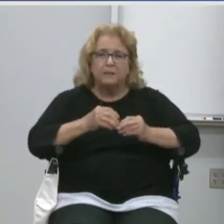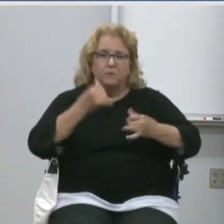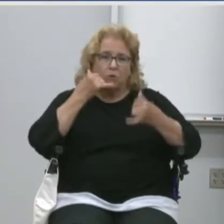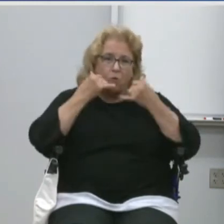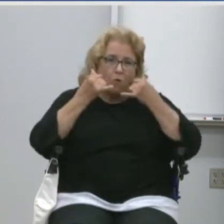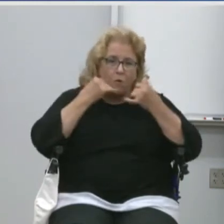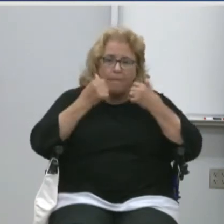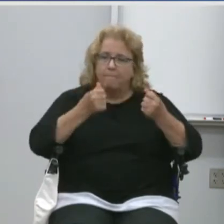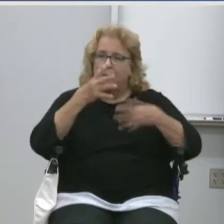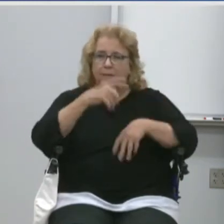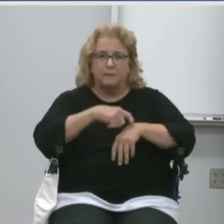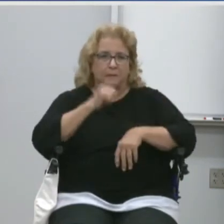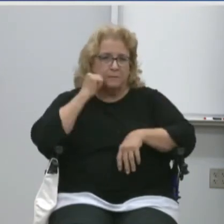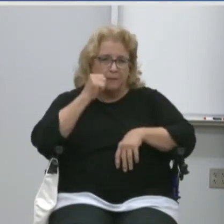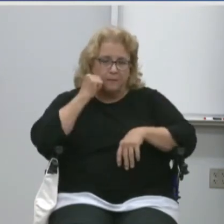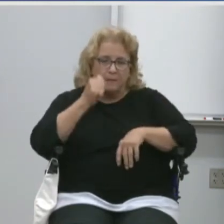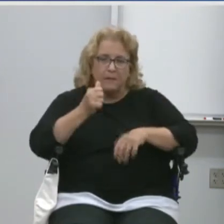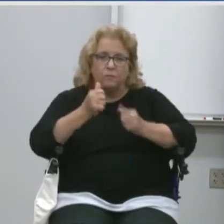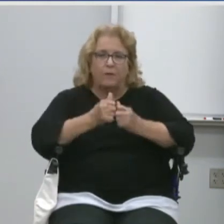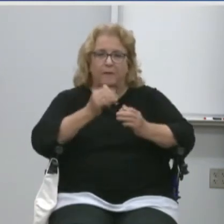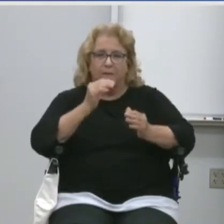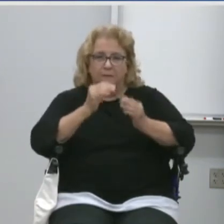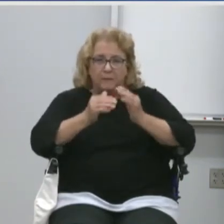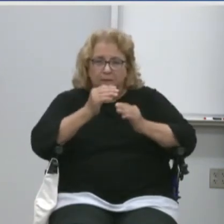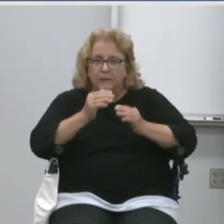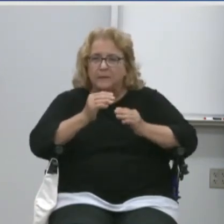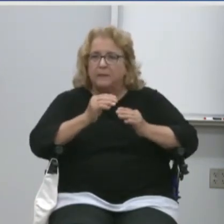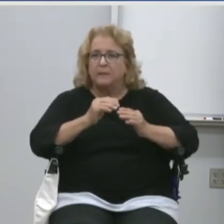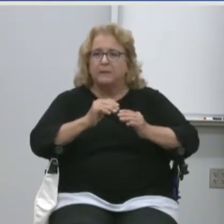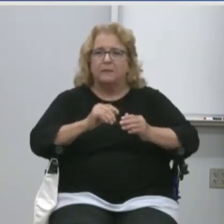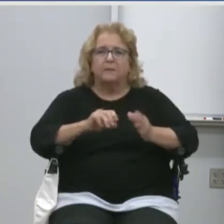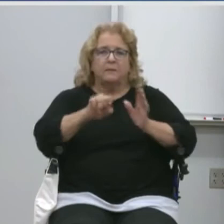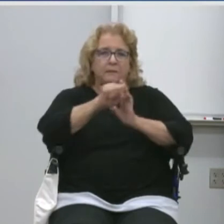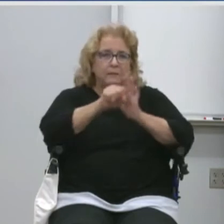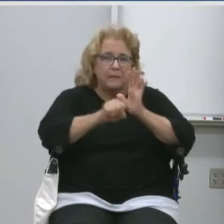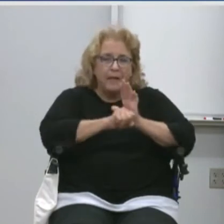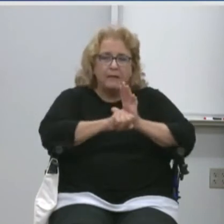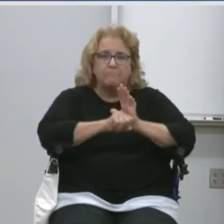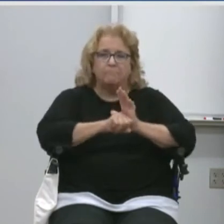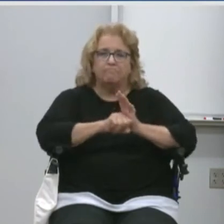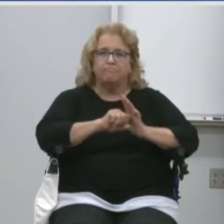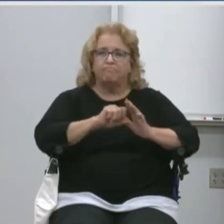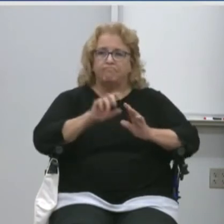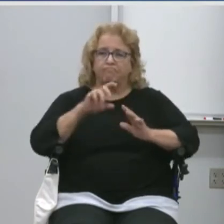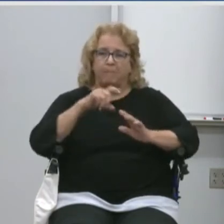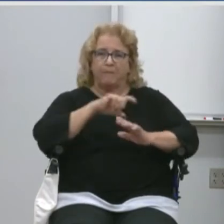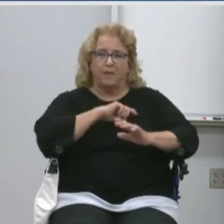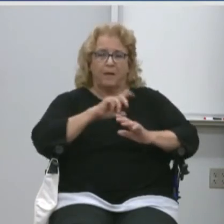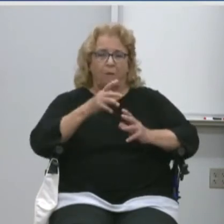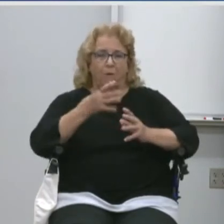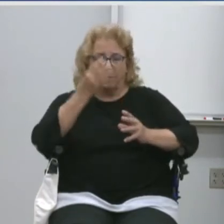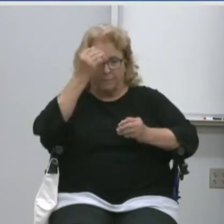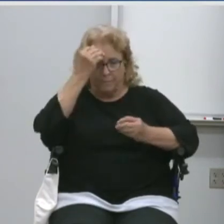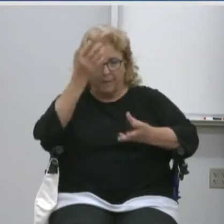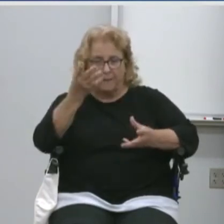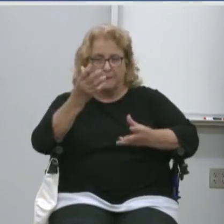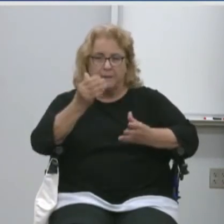multiple times a day with city and state officials. So I'd like also, again, to remind